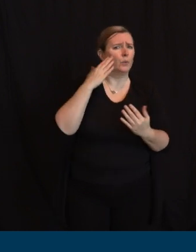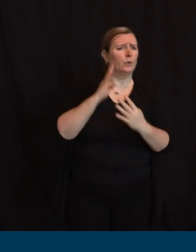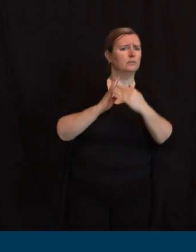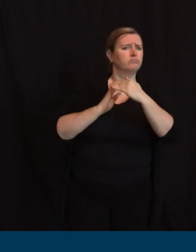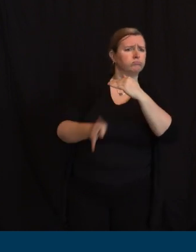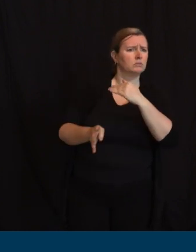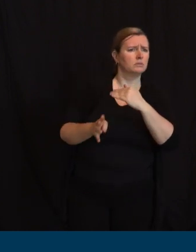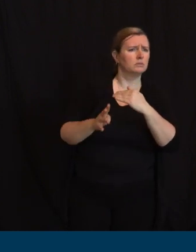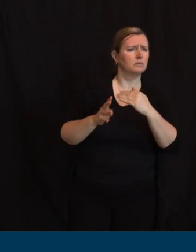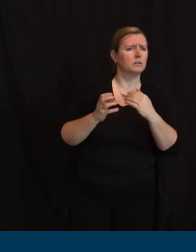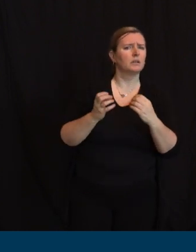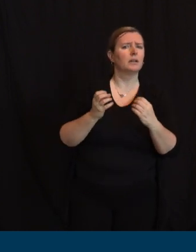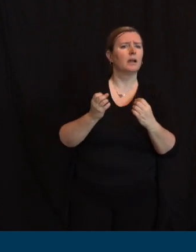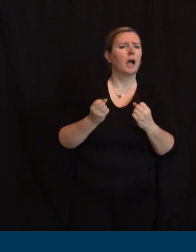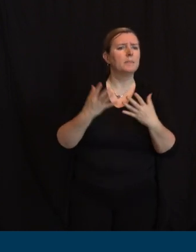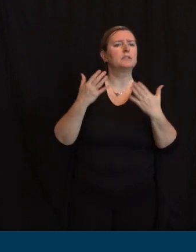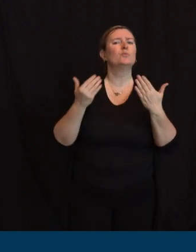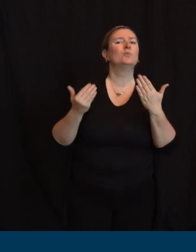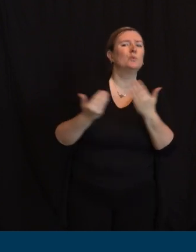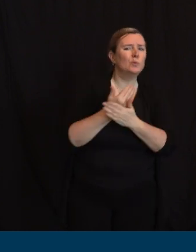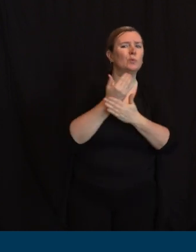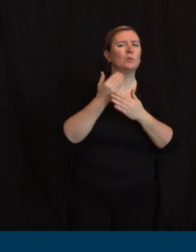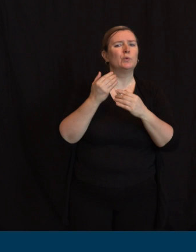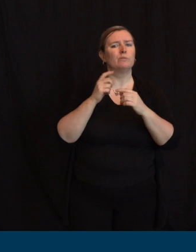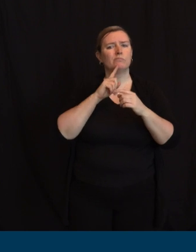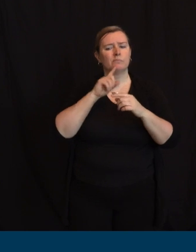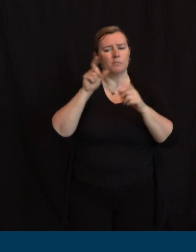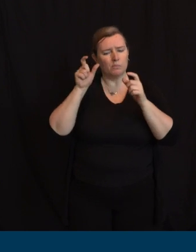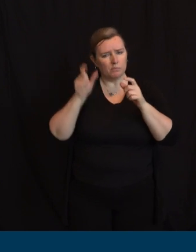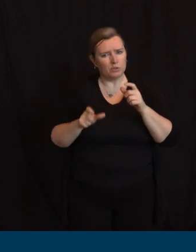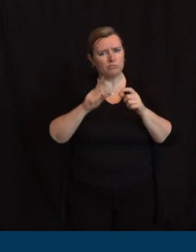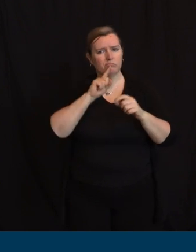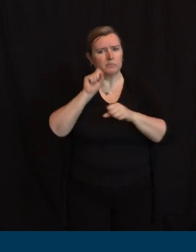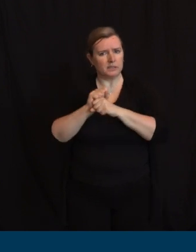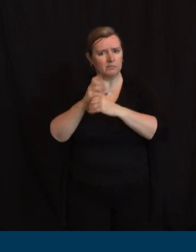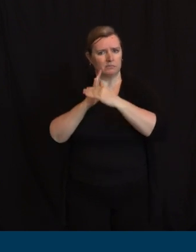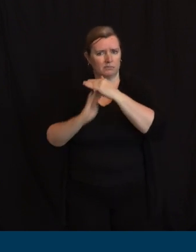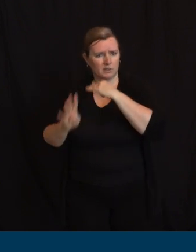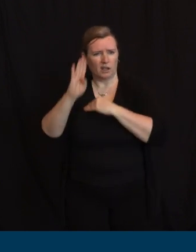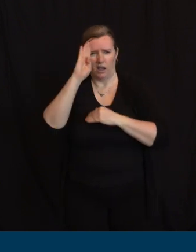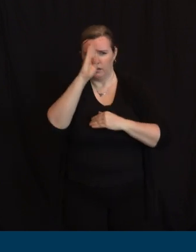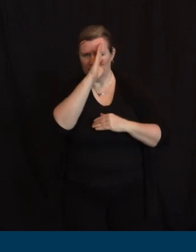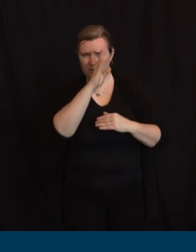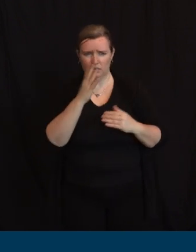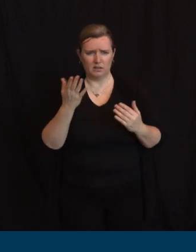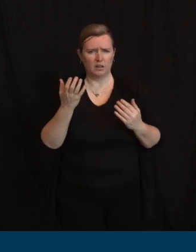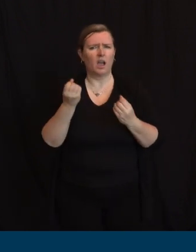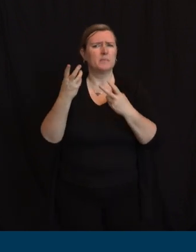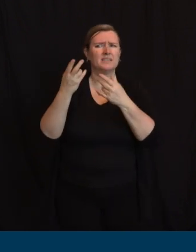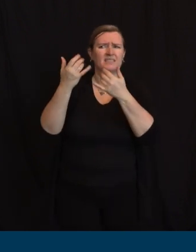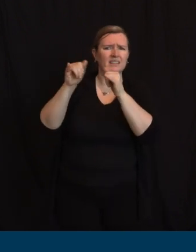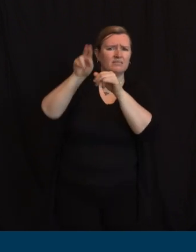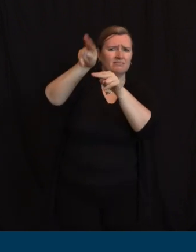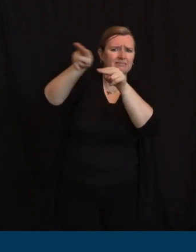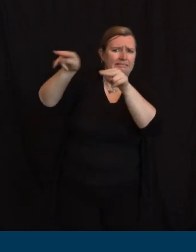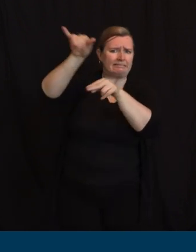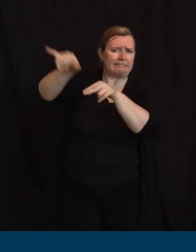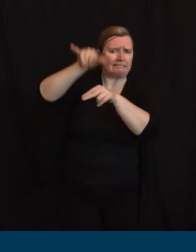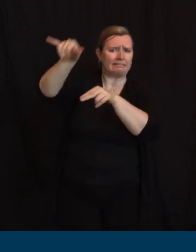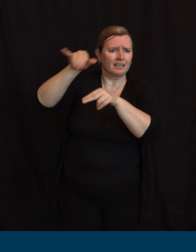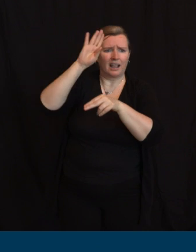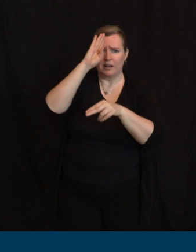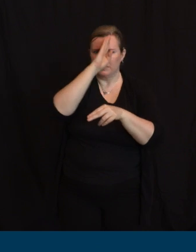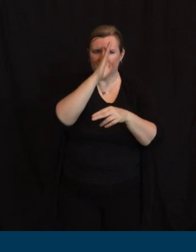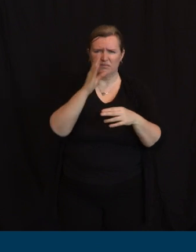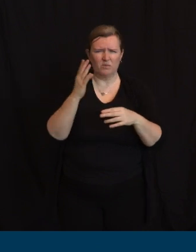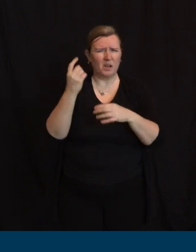hospital, because just giving us the hospital number, we don't know if they're there for a day, a week, a month. So that might be a